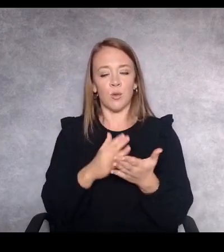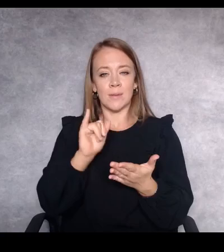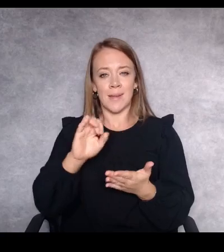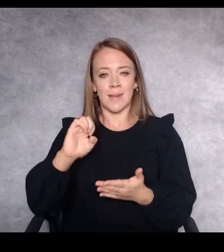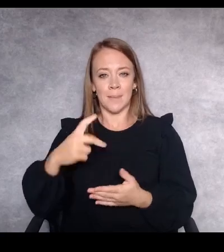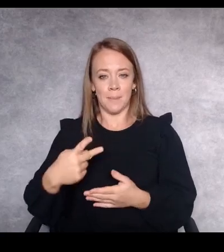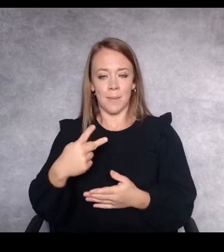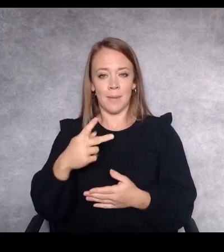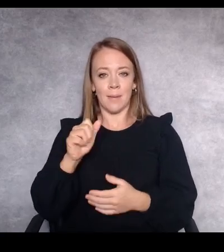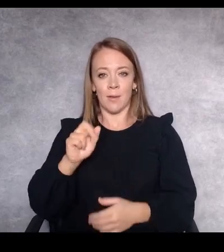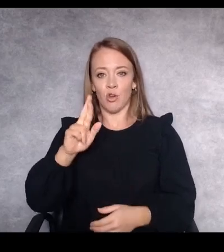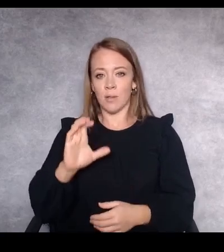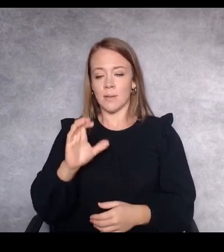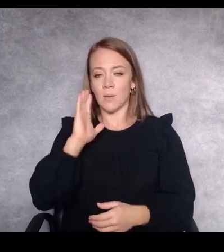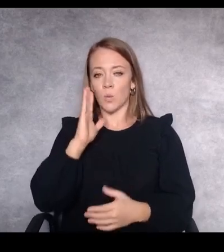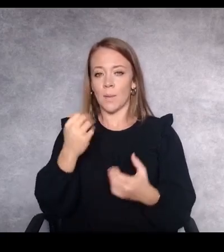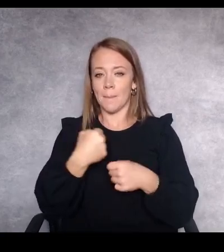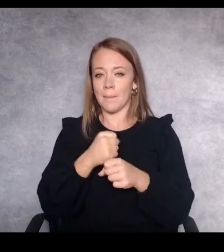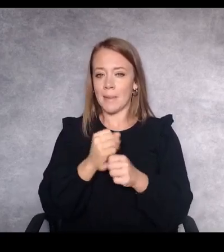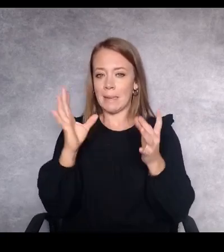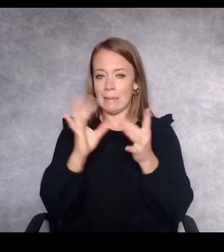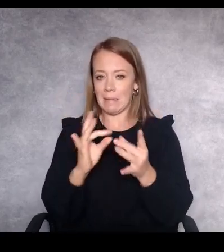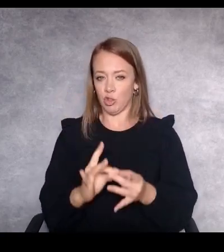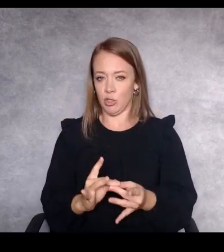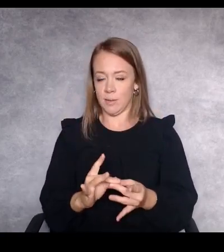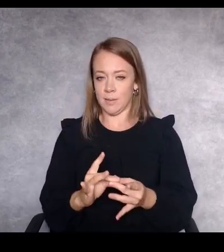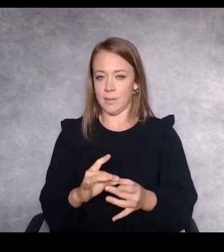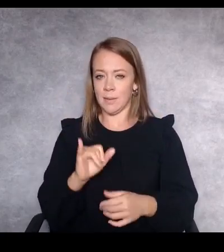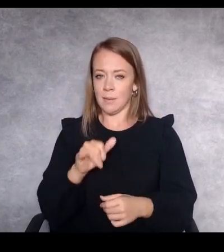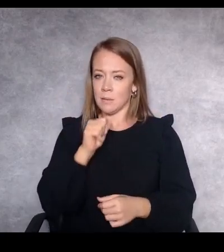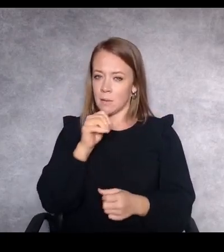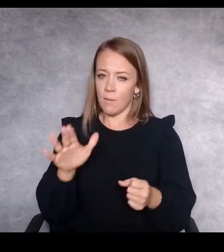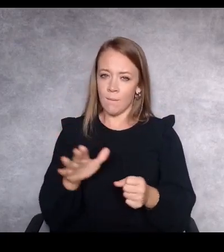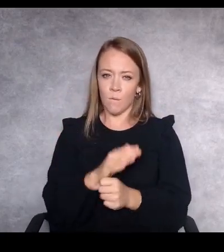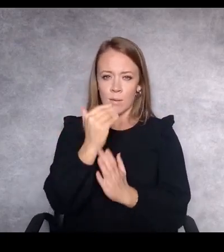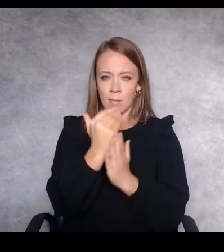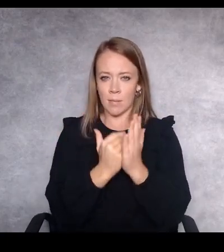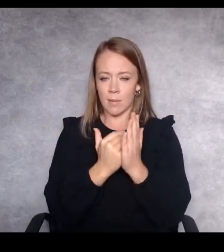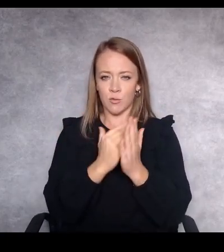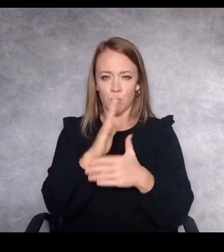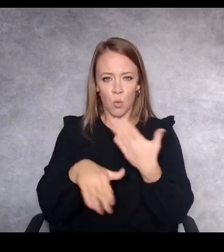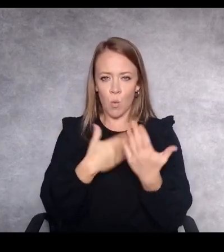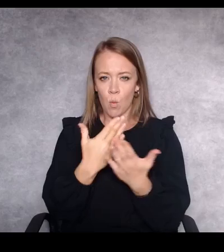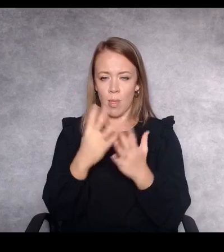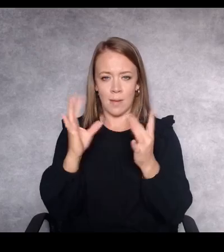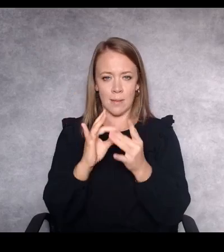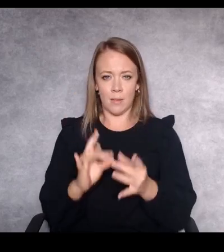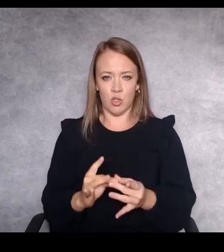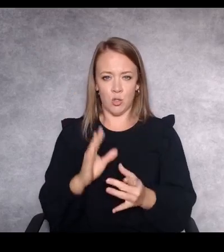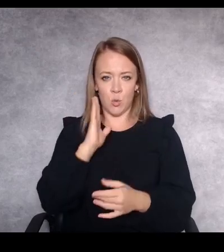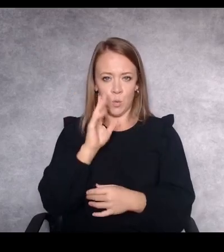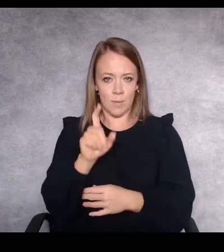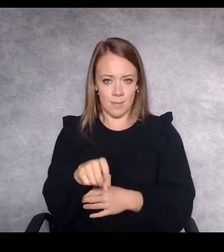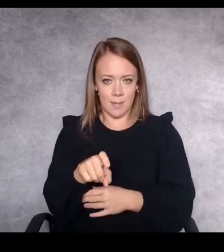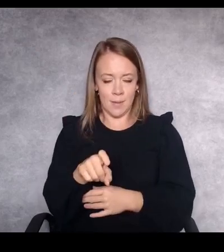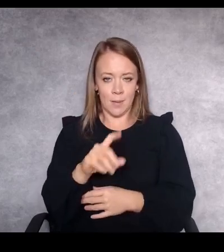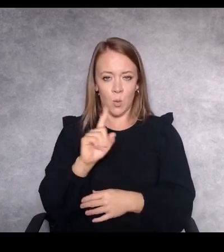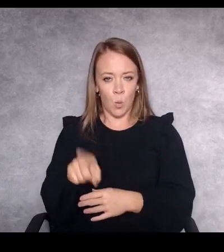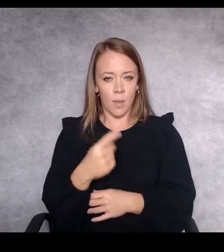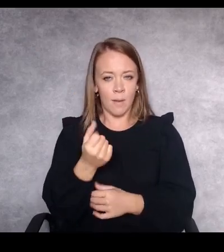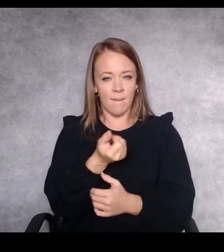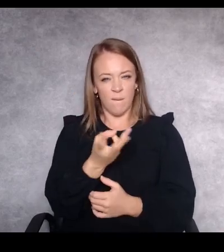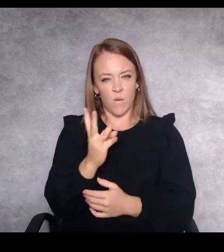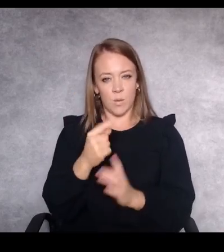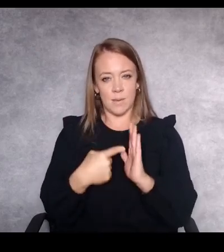the ARC would make connections to. This is not a complete list of all the connections that will need to be made,